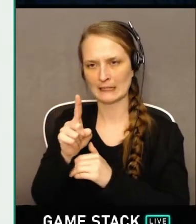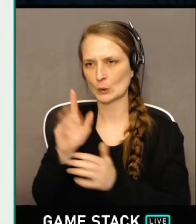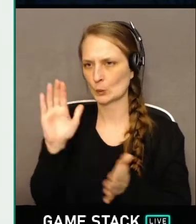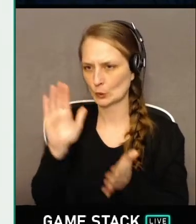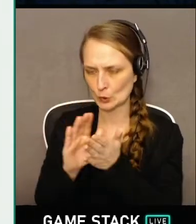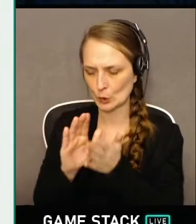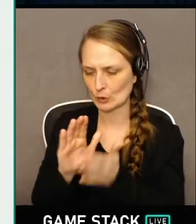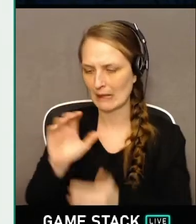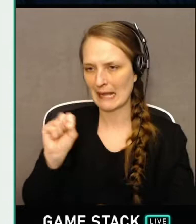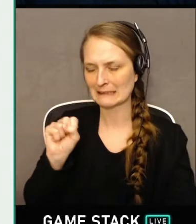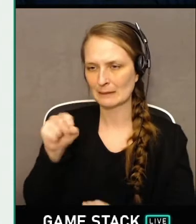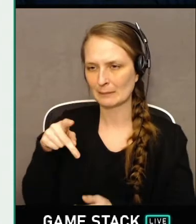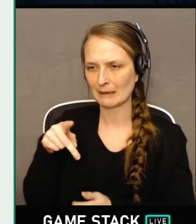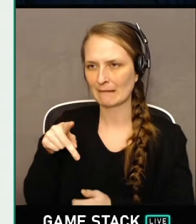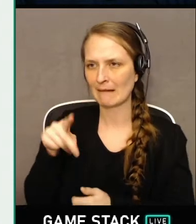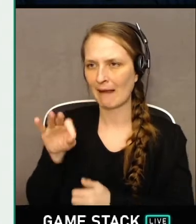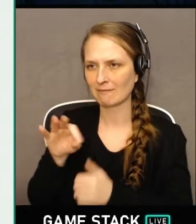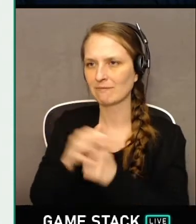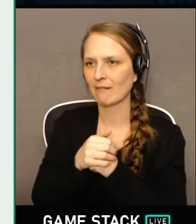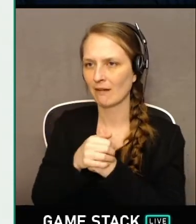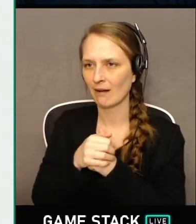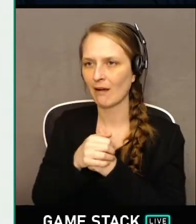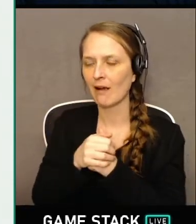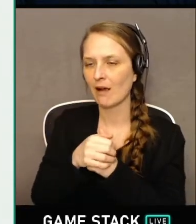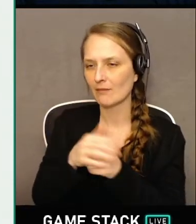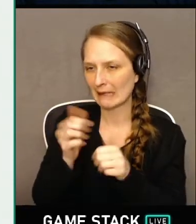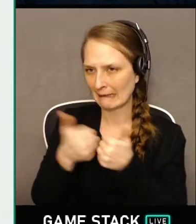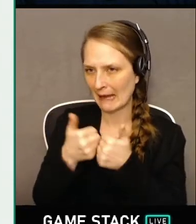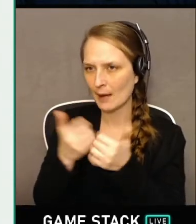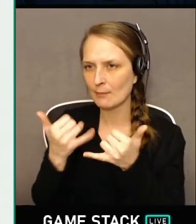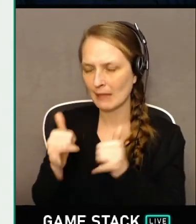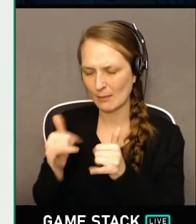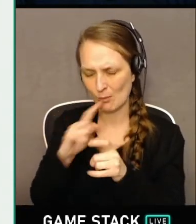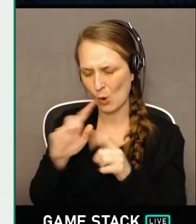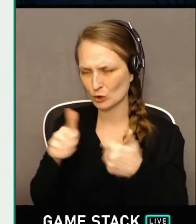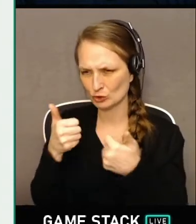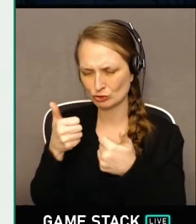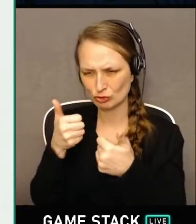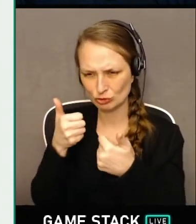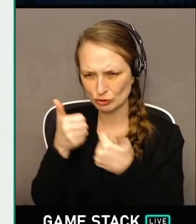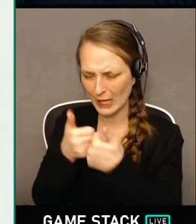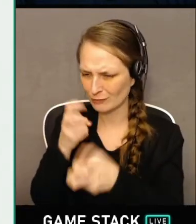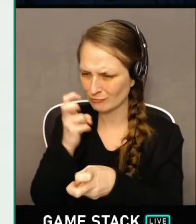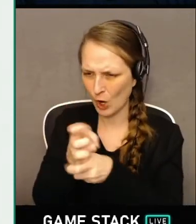of gameplay, making it more challenging to capture the right frame at the right time.